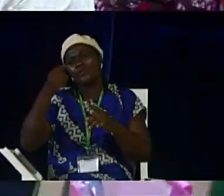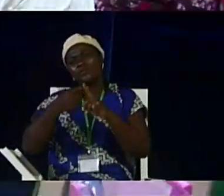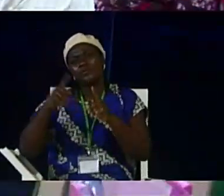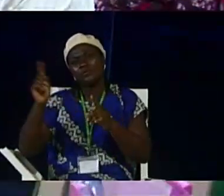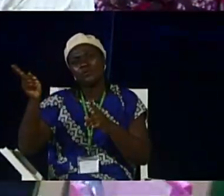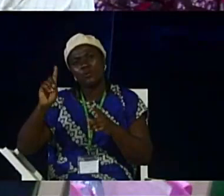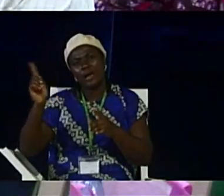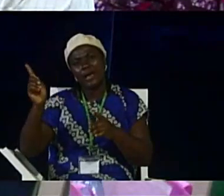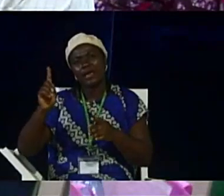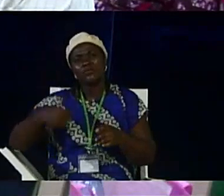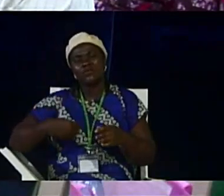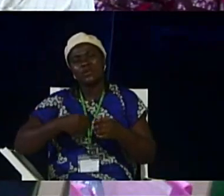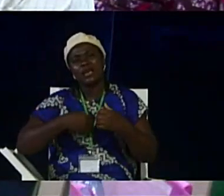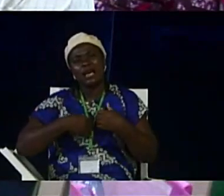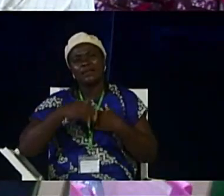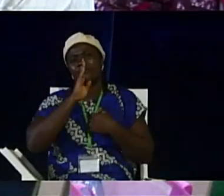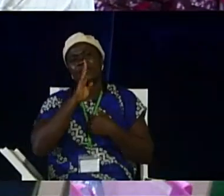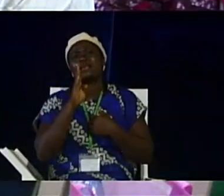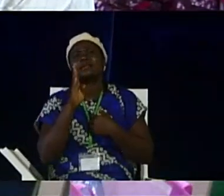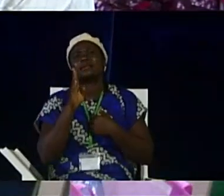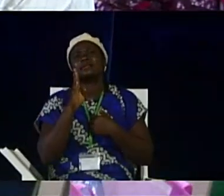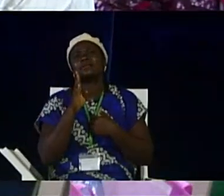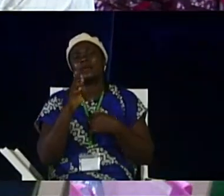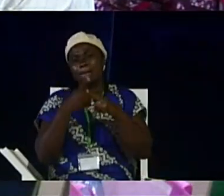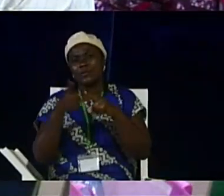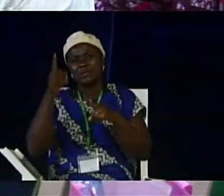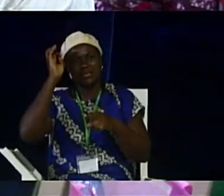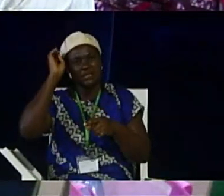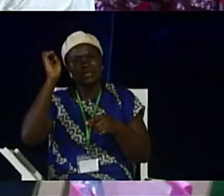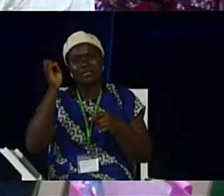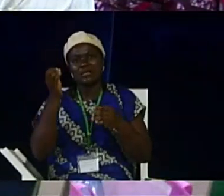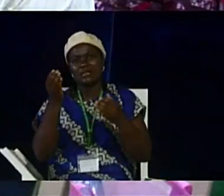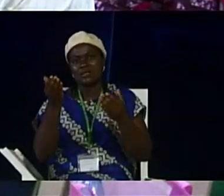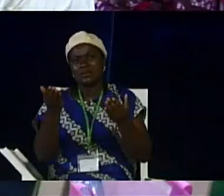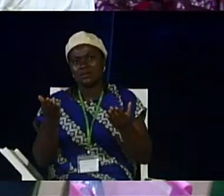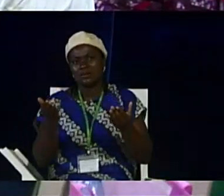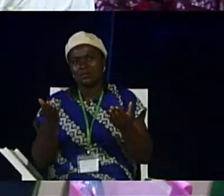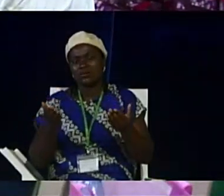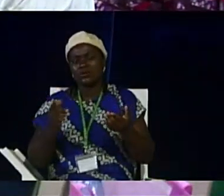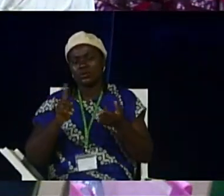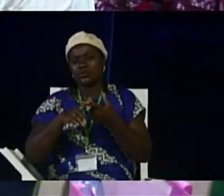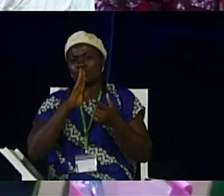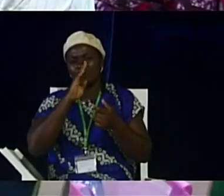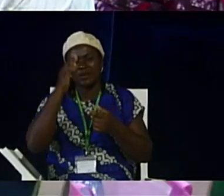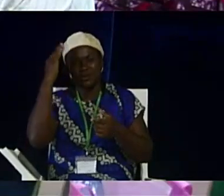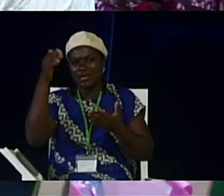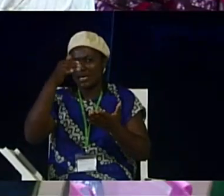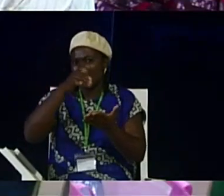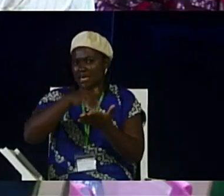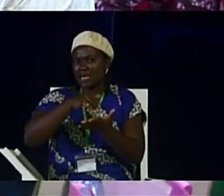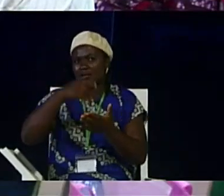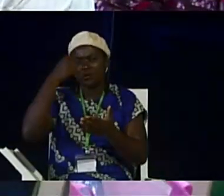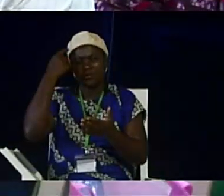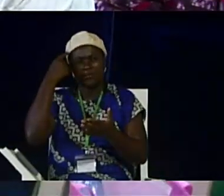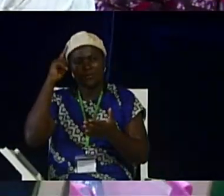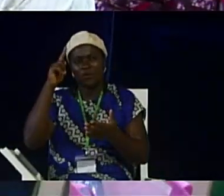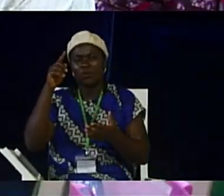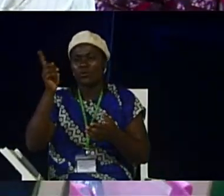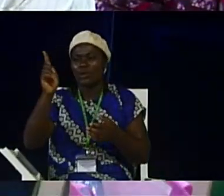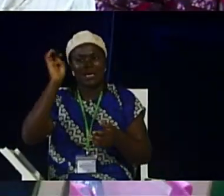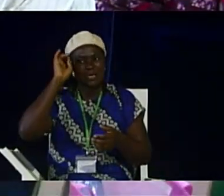we've been, but he wants us to know him for where he's taking